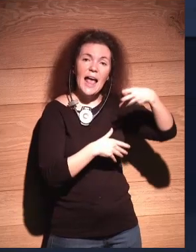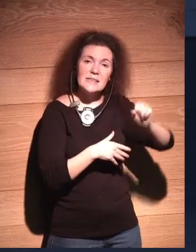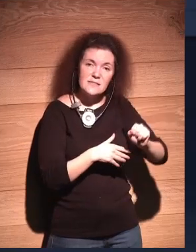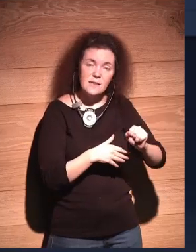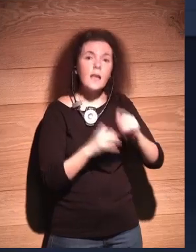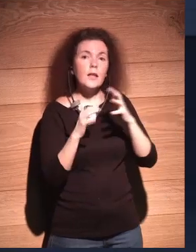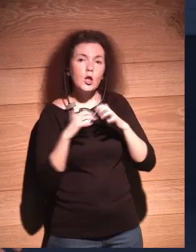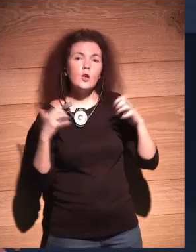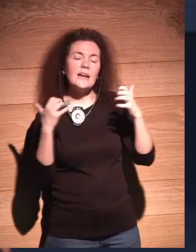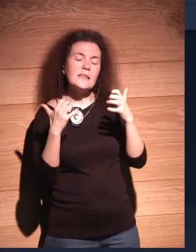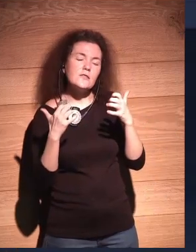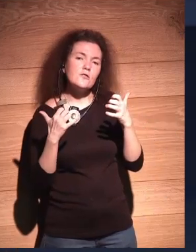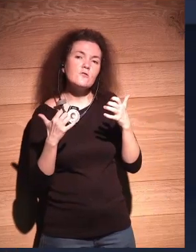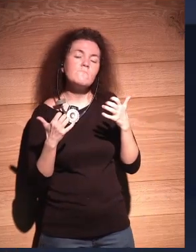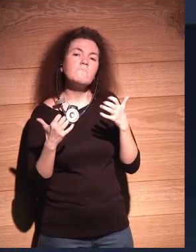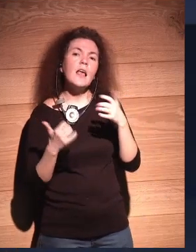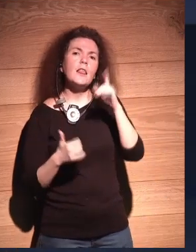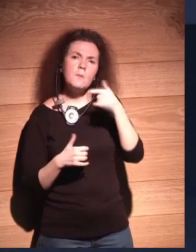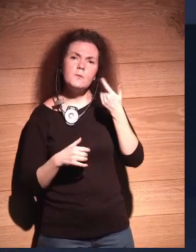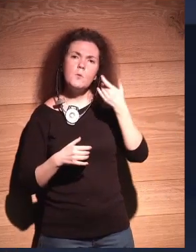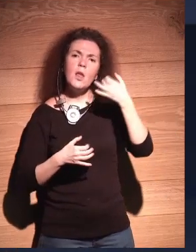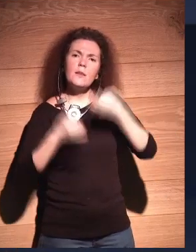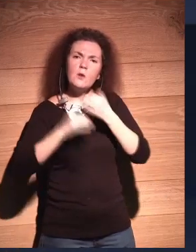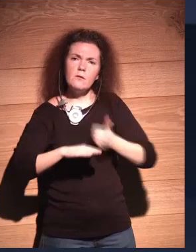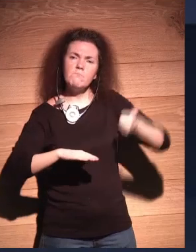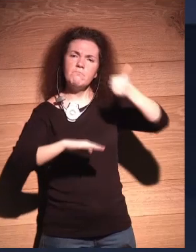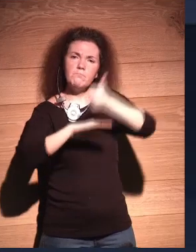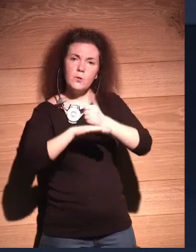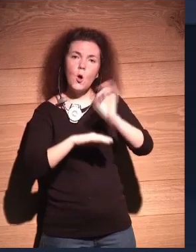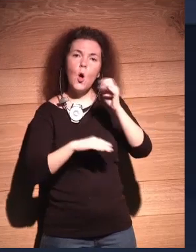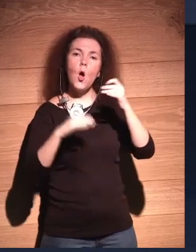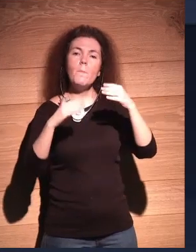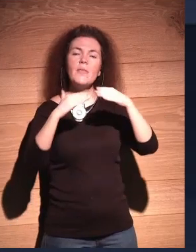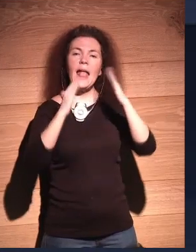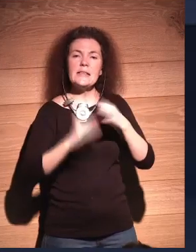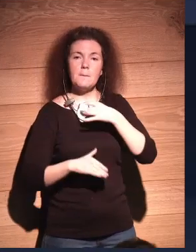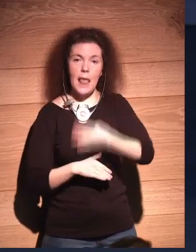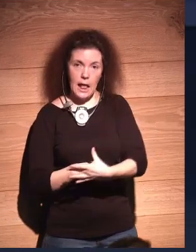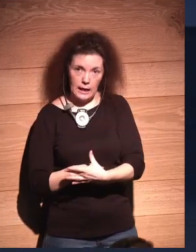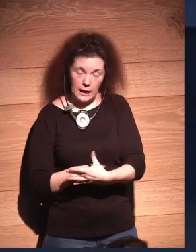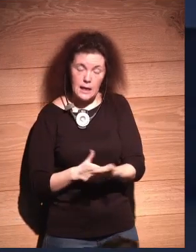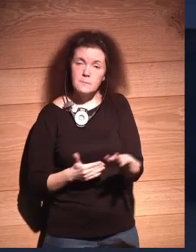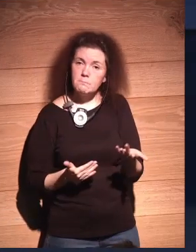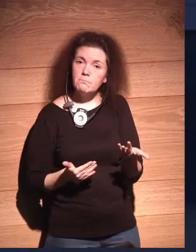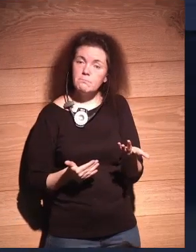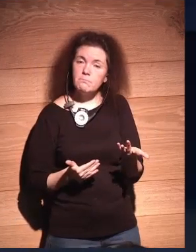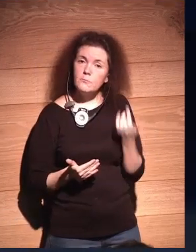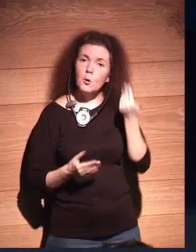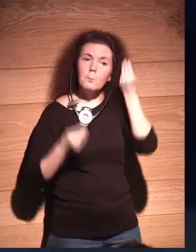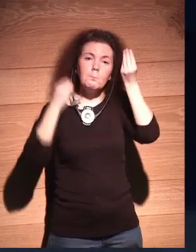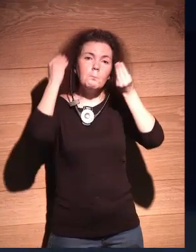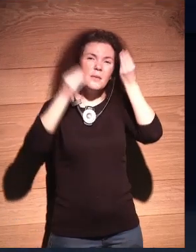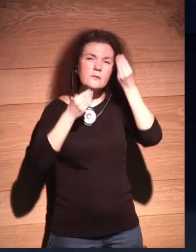artist in residence in the Supreme Court, artist in residence in the White House, I think artists do have a